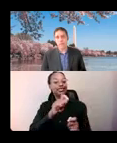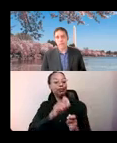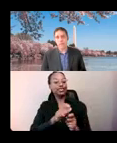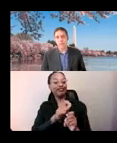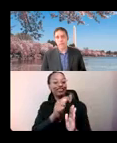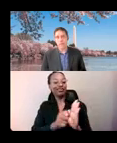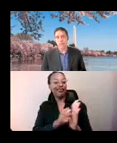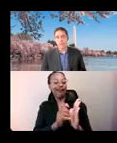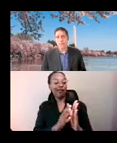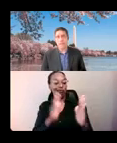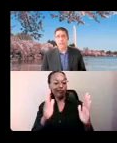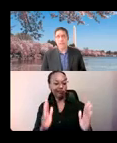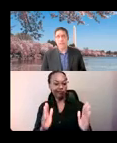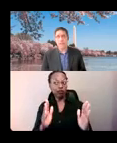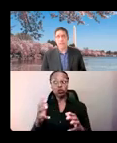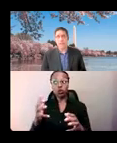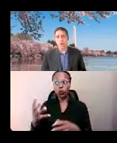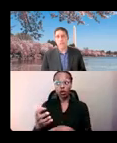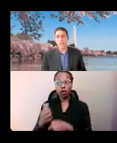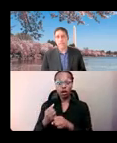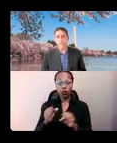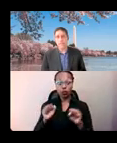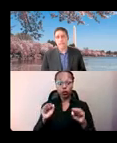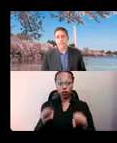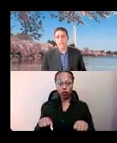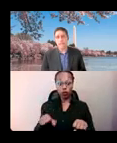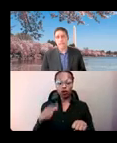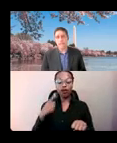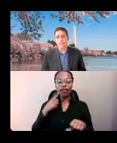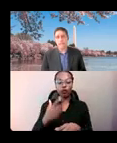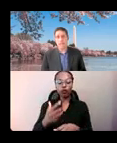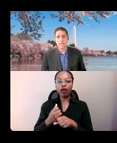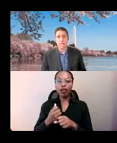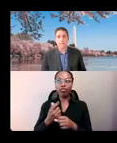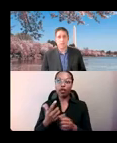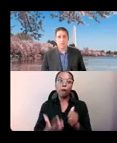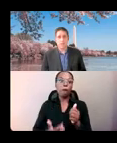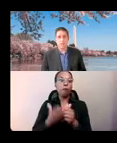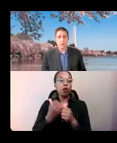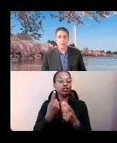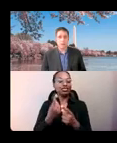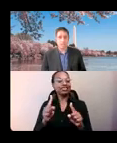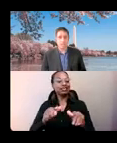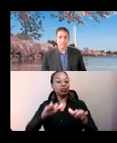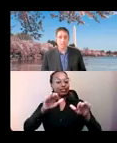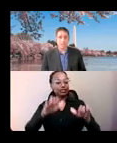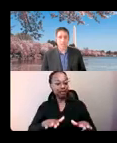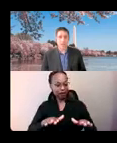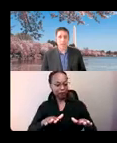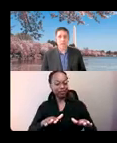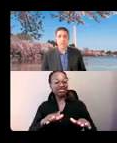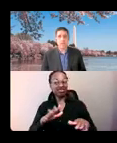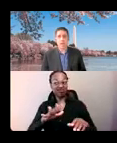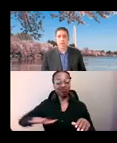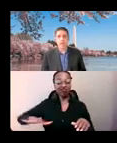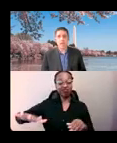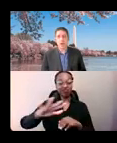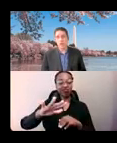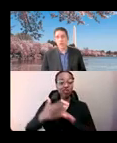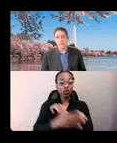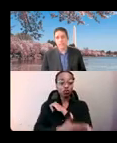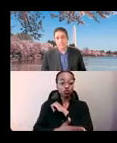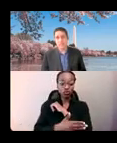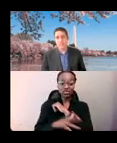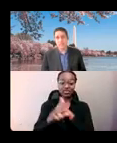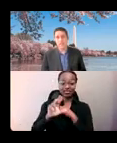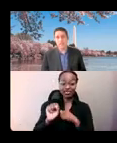and obtained, I think, one of the most successful settlements in the country in terms of COVID conditions litigation. But